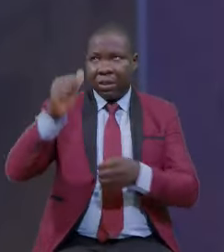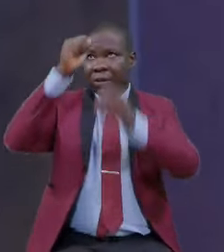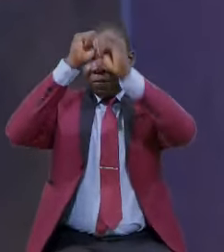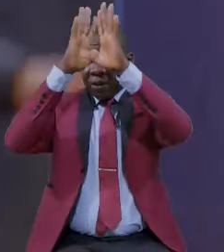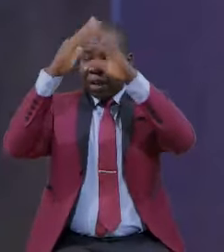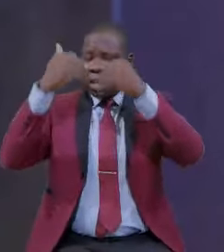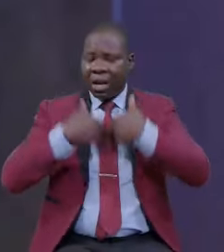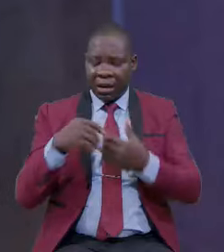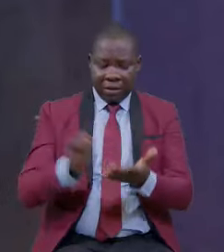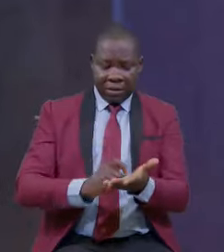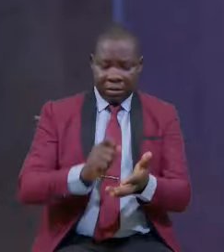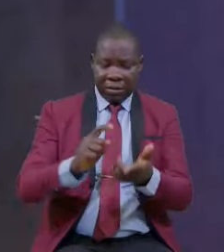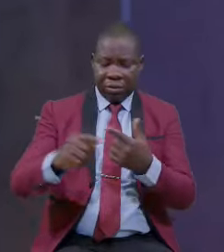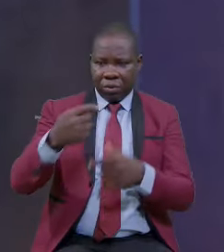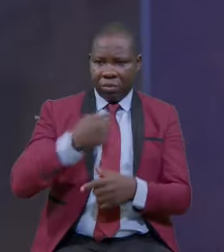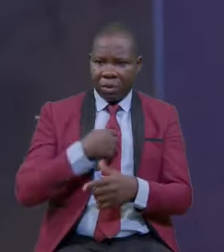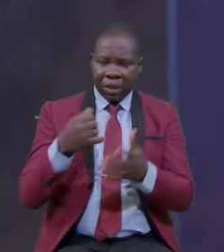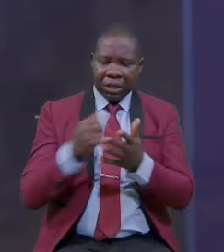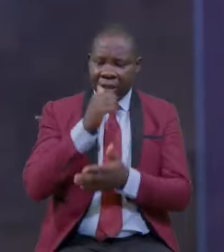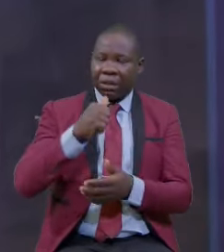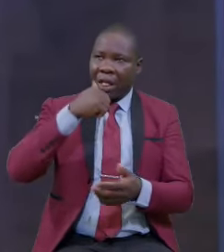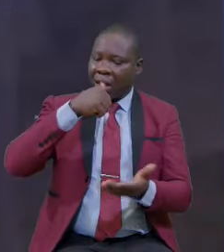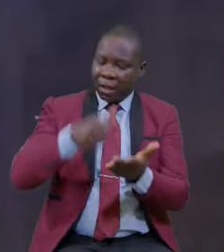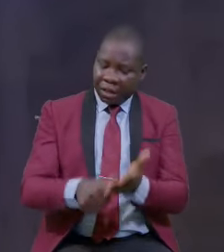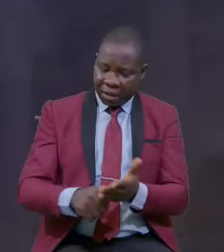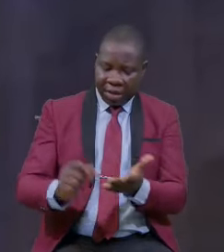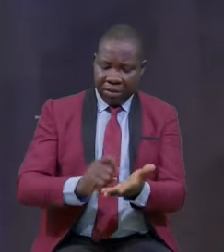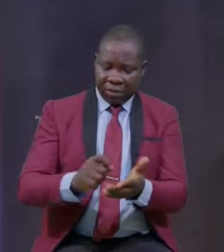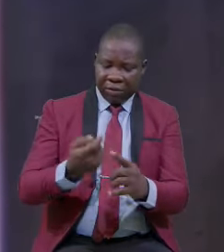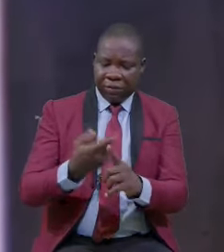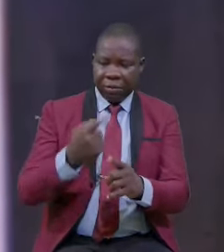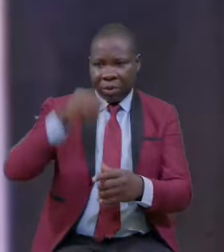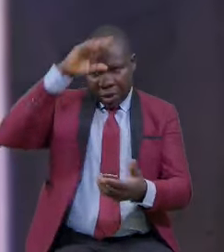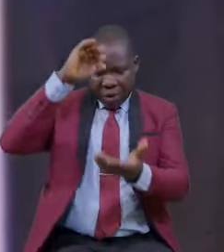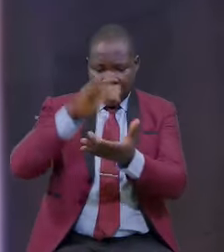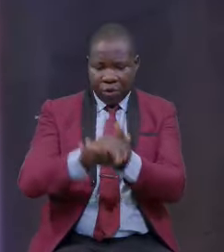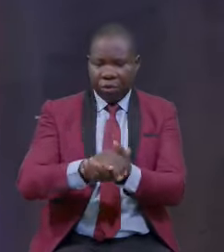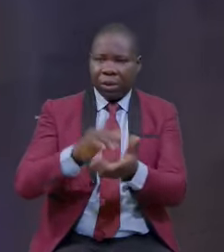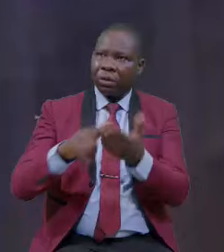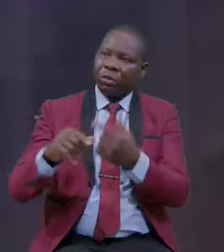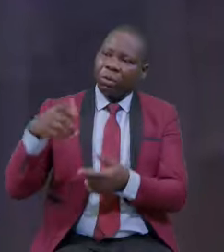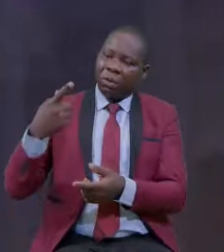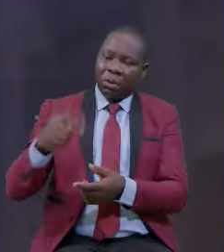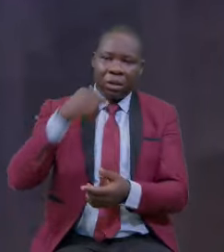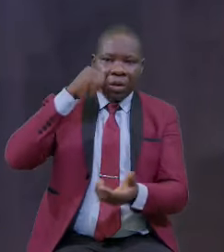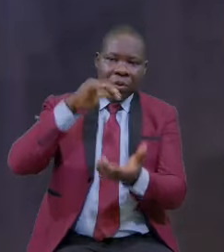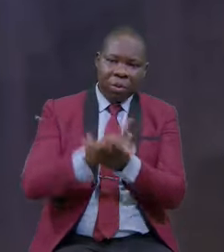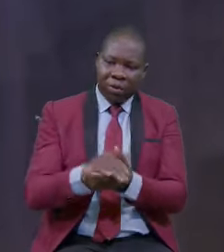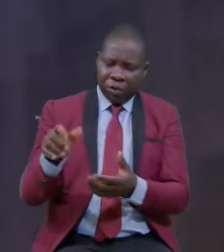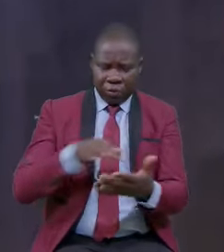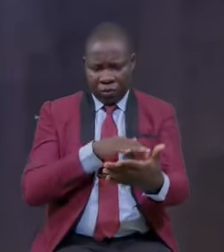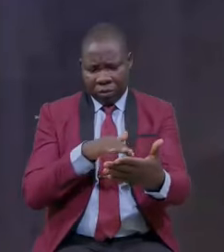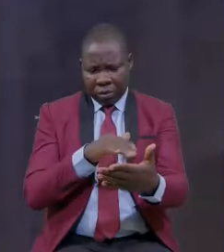the bridegroom to the bride. And you study it, you examine it, you expose yourself to it, and